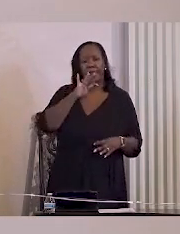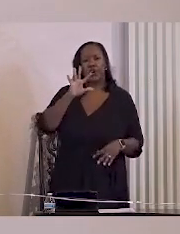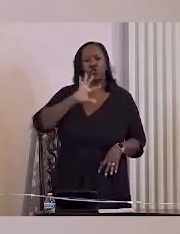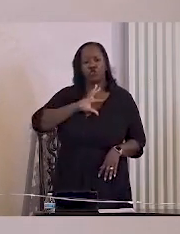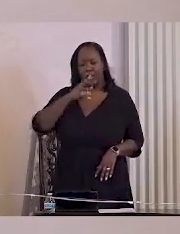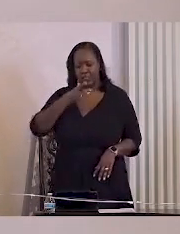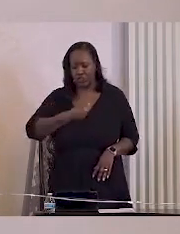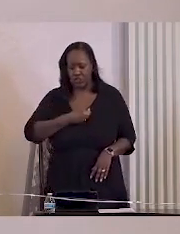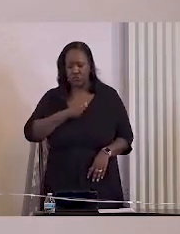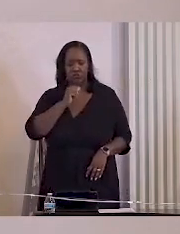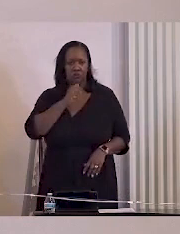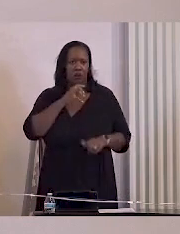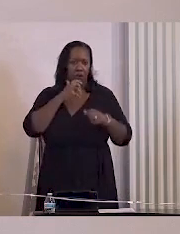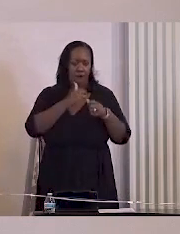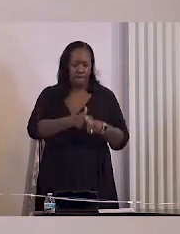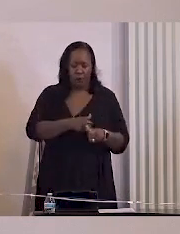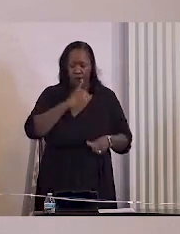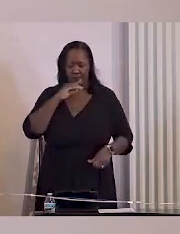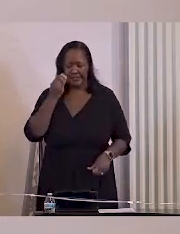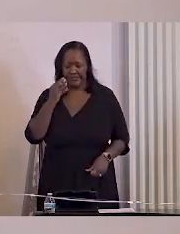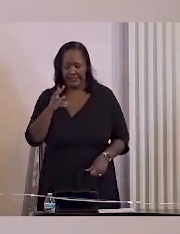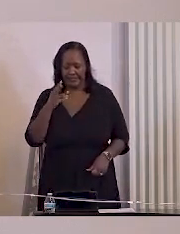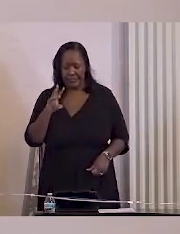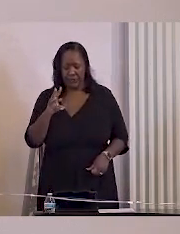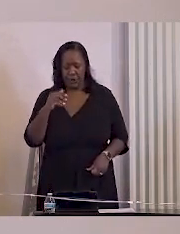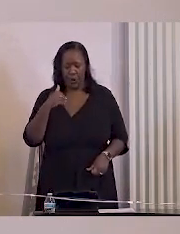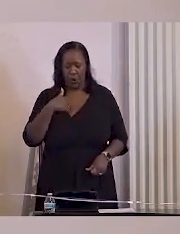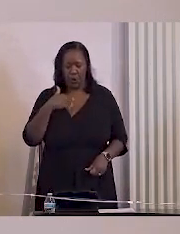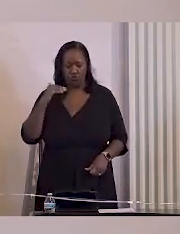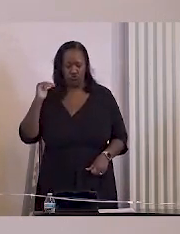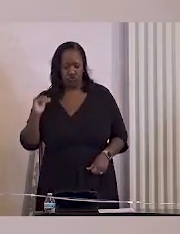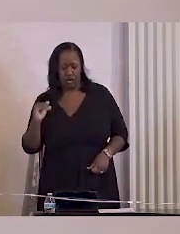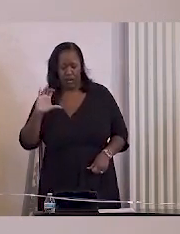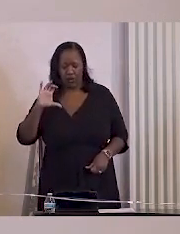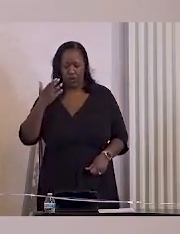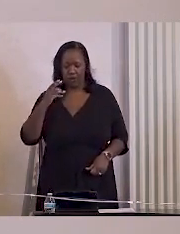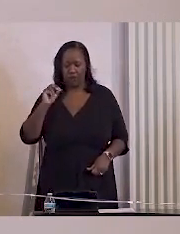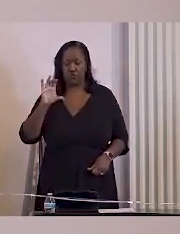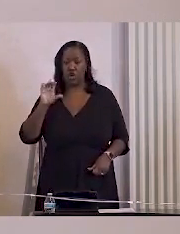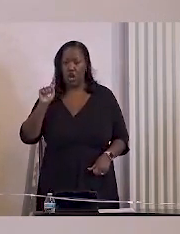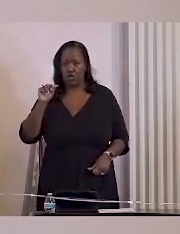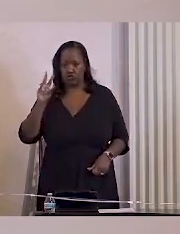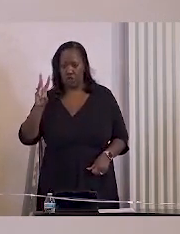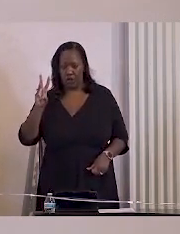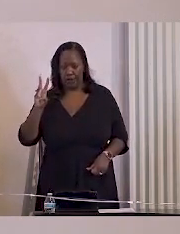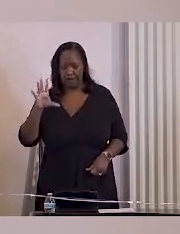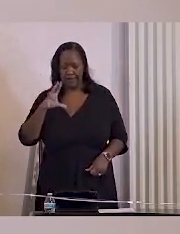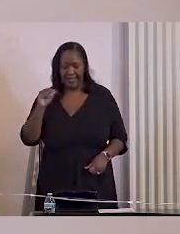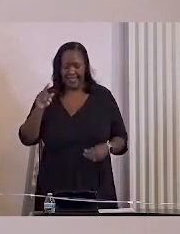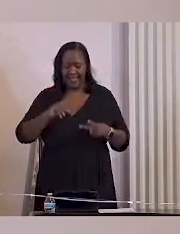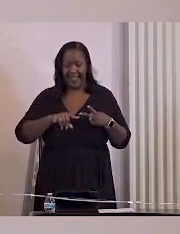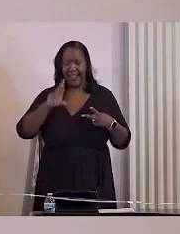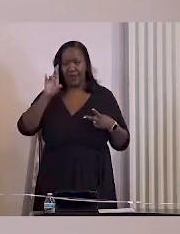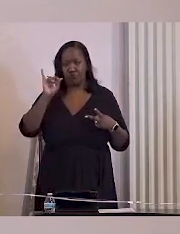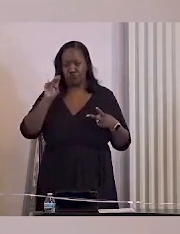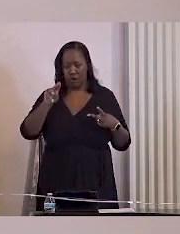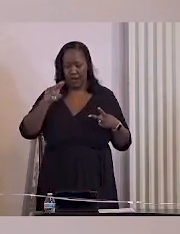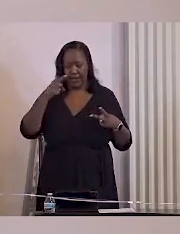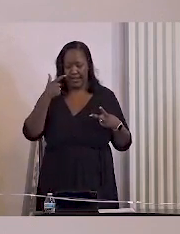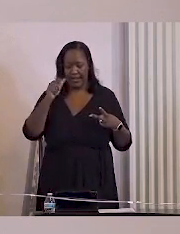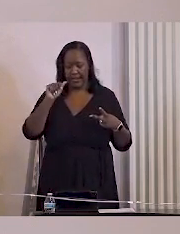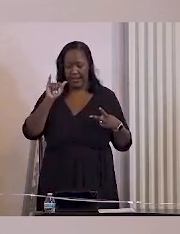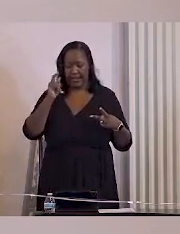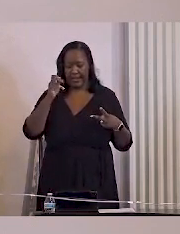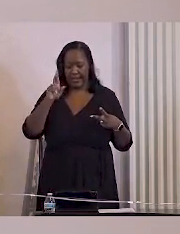nonconforming, 16-year-old child of Choctaw descent, and Ryan Gaynor, a